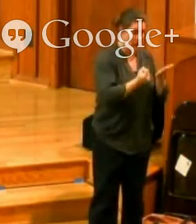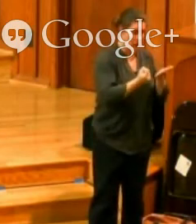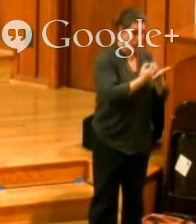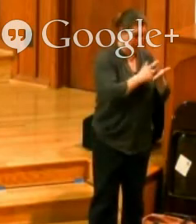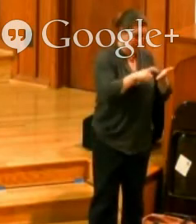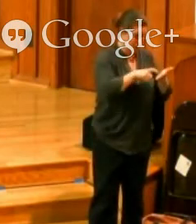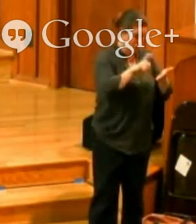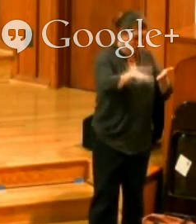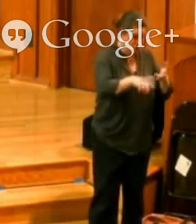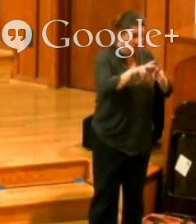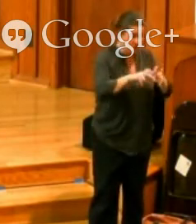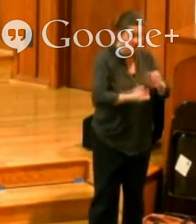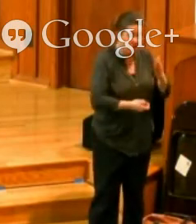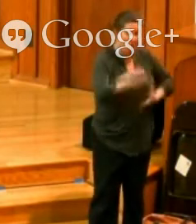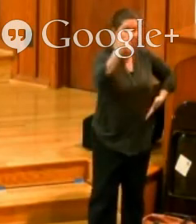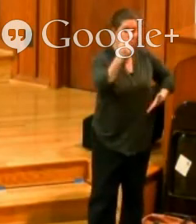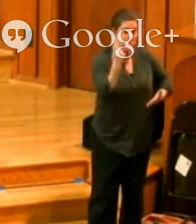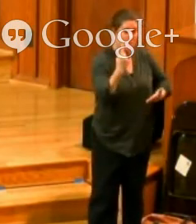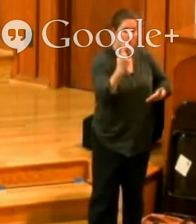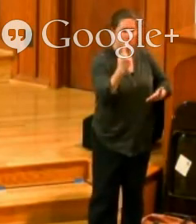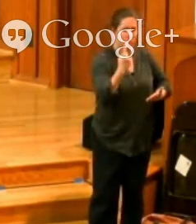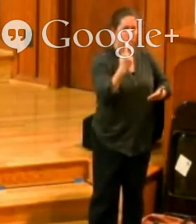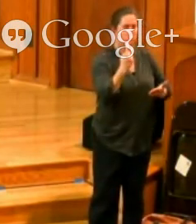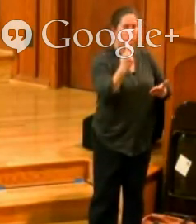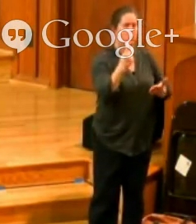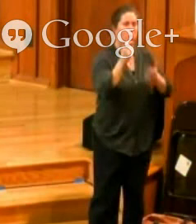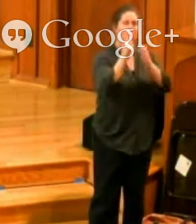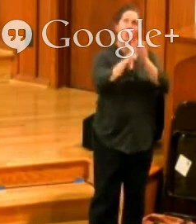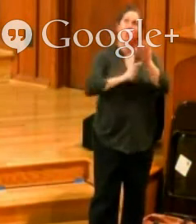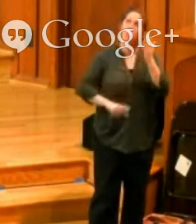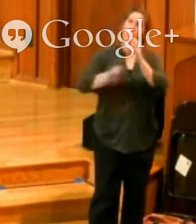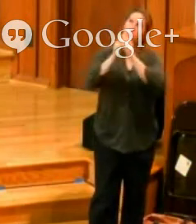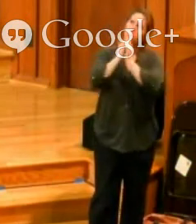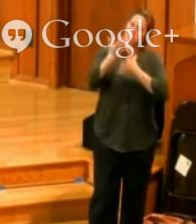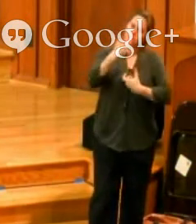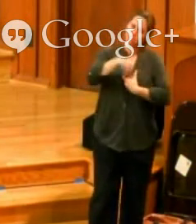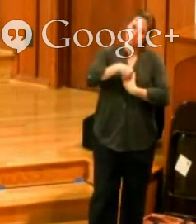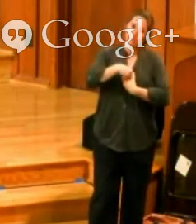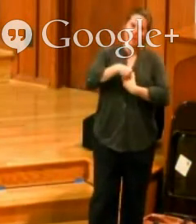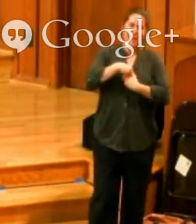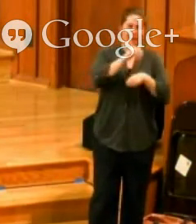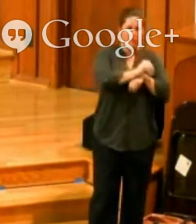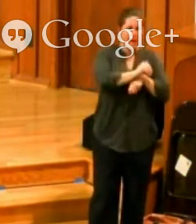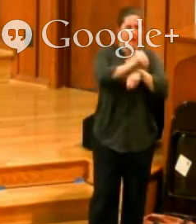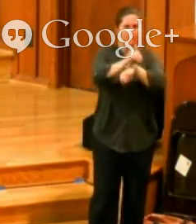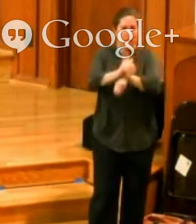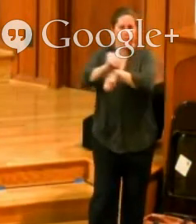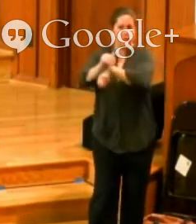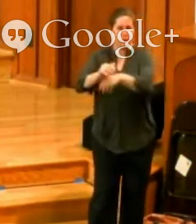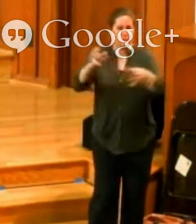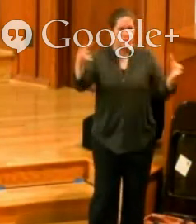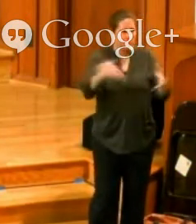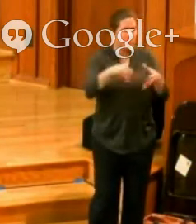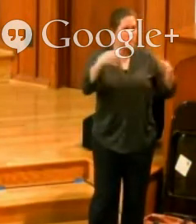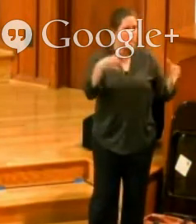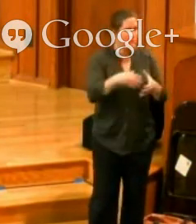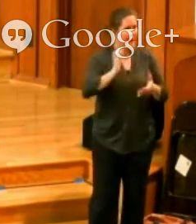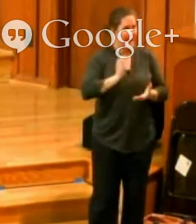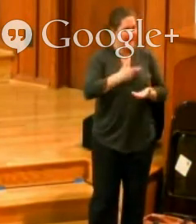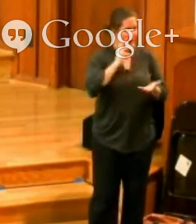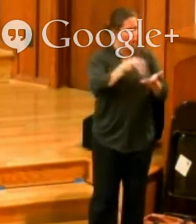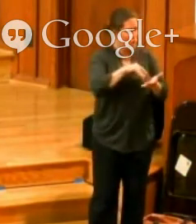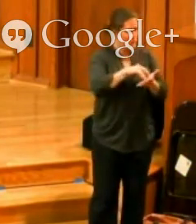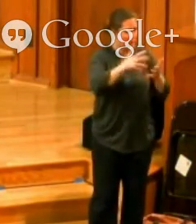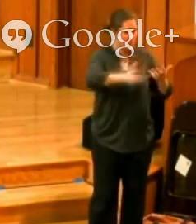with? And Father, we pray, Lord, that you will continue being with us as we meet night by night and continue blessing our studies and our